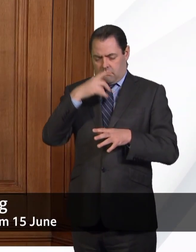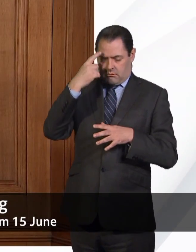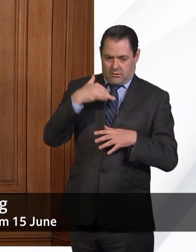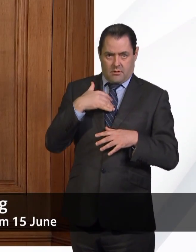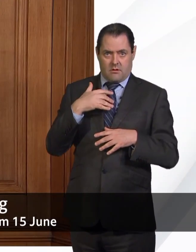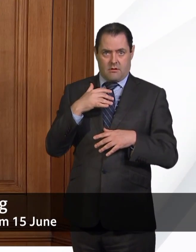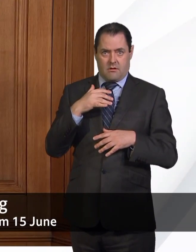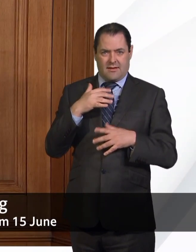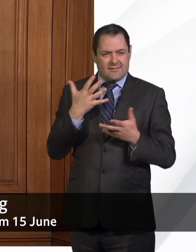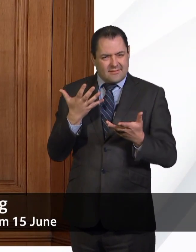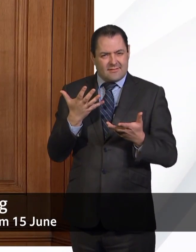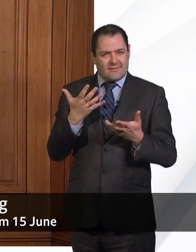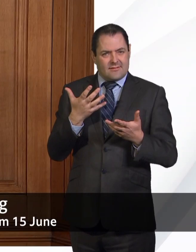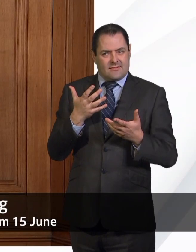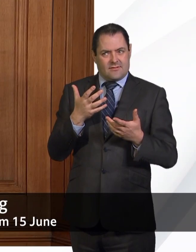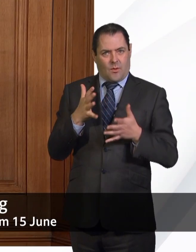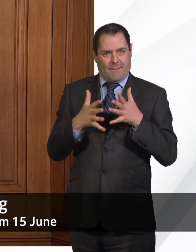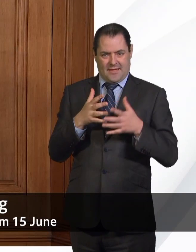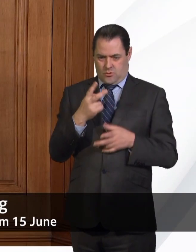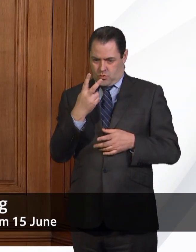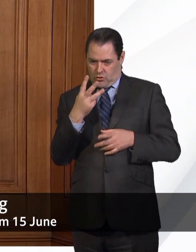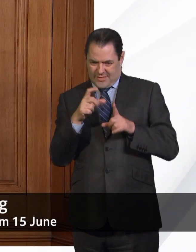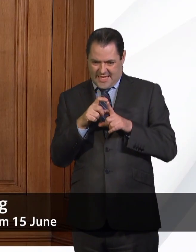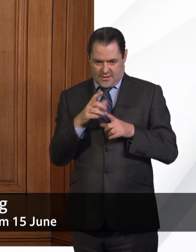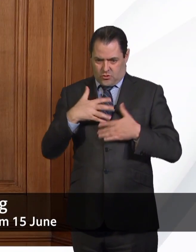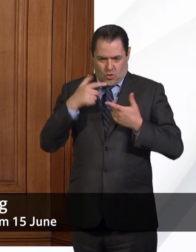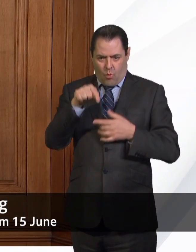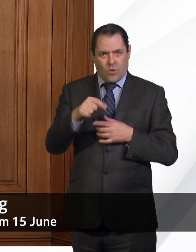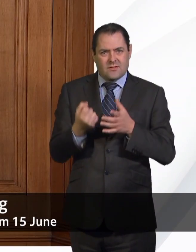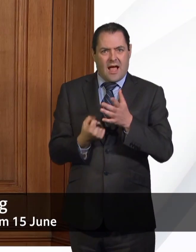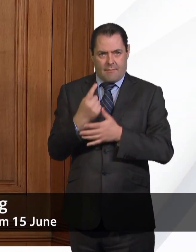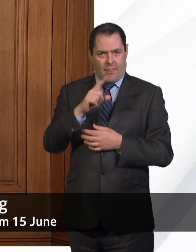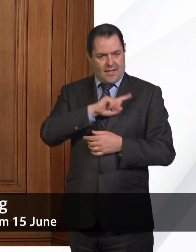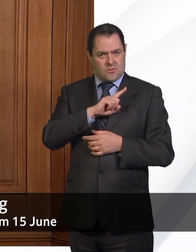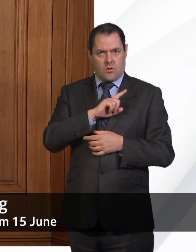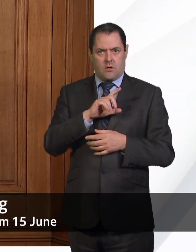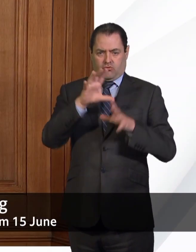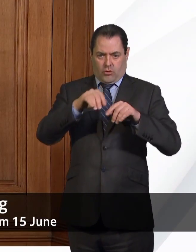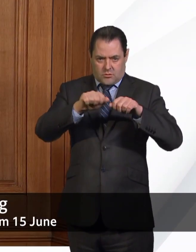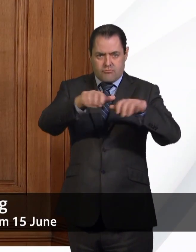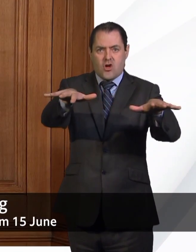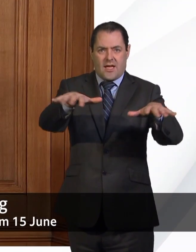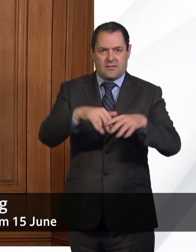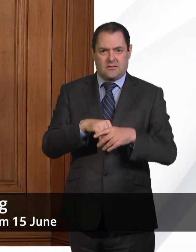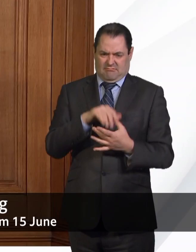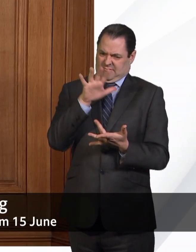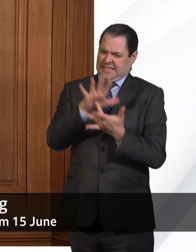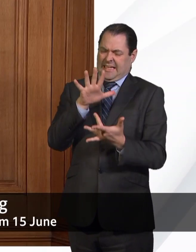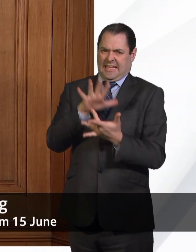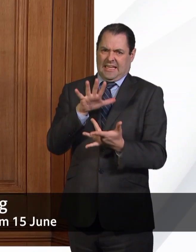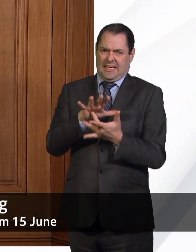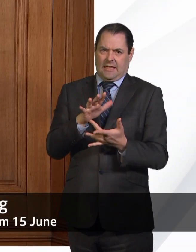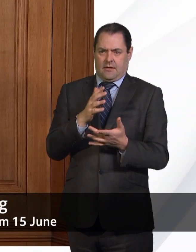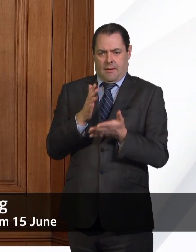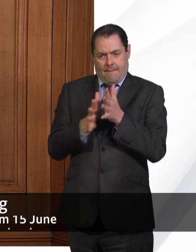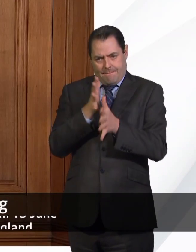and things. So it is really essential we do this if we wish to limit the chains of transmission. And this is a key tool that will